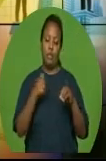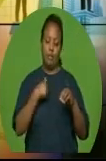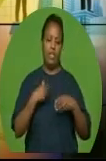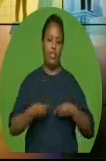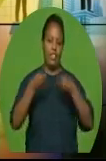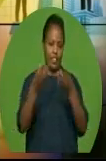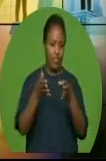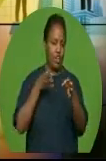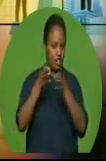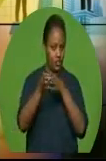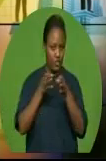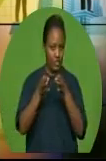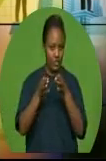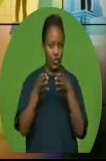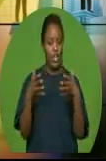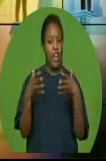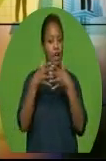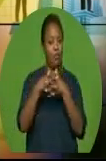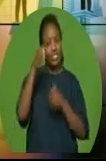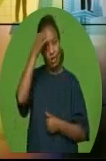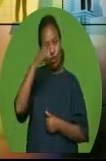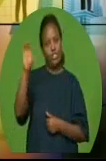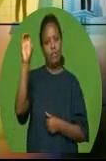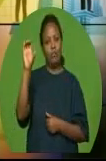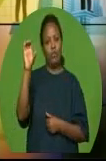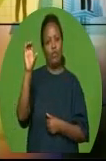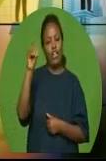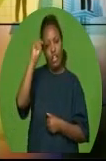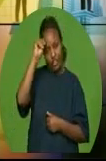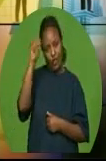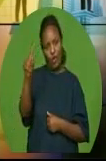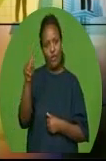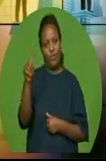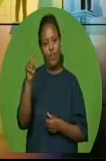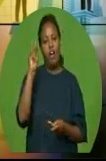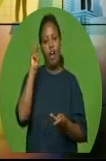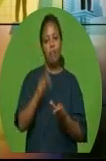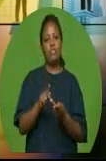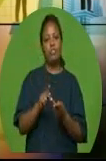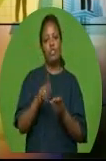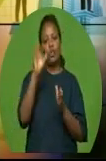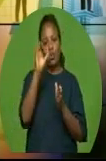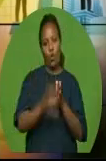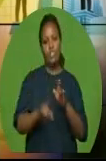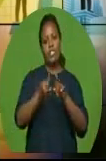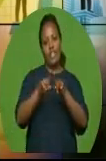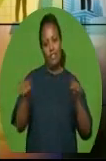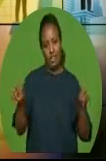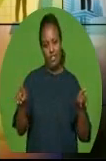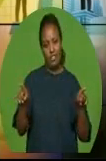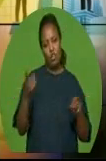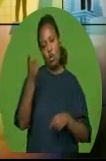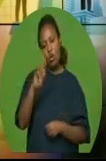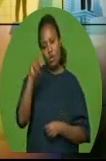Students, let me give you an illustration to elaborate the concept of the theory of absolute